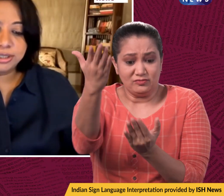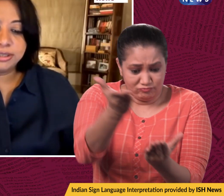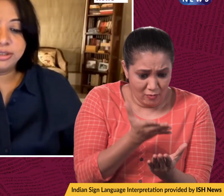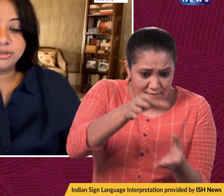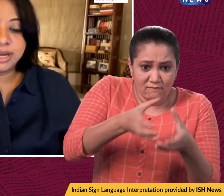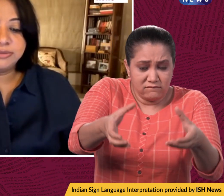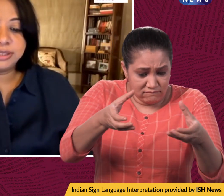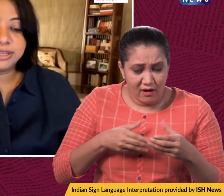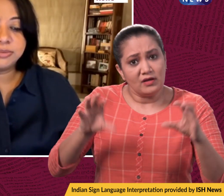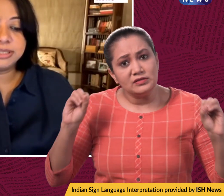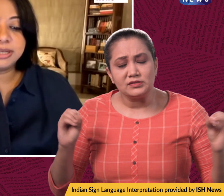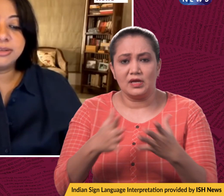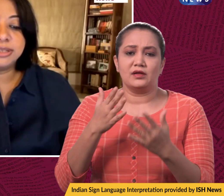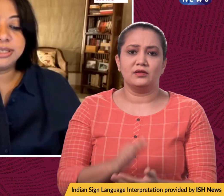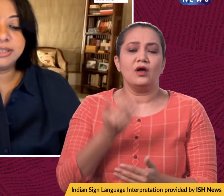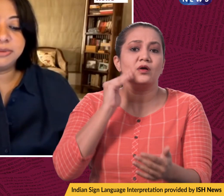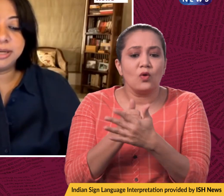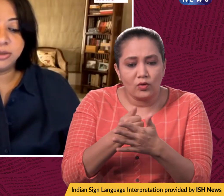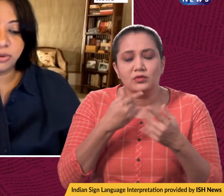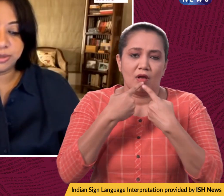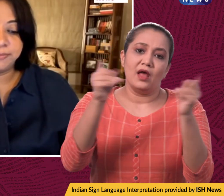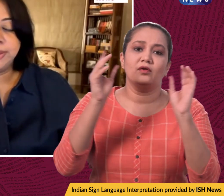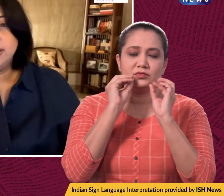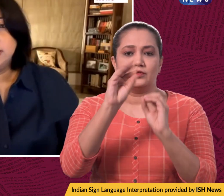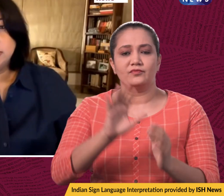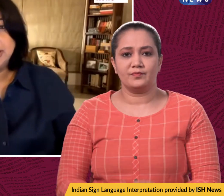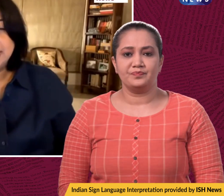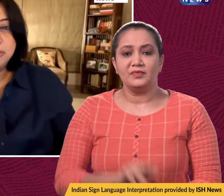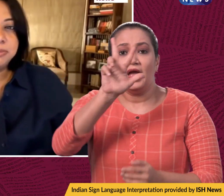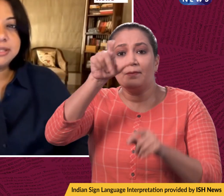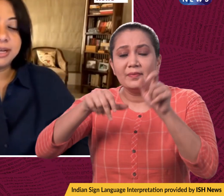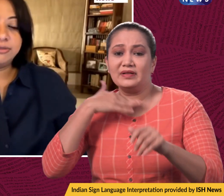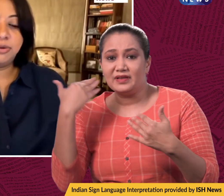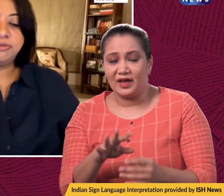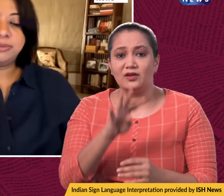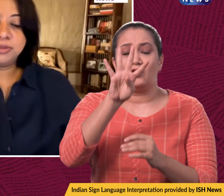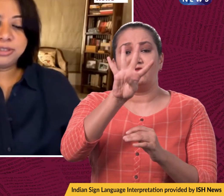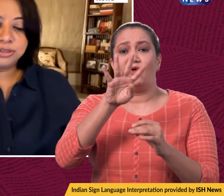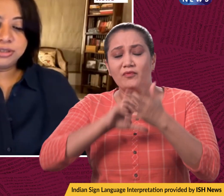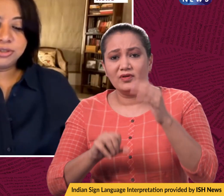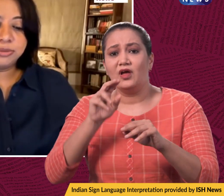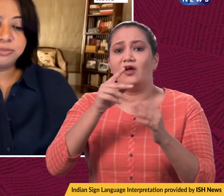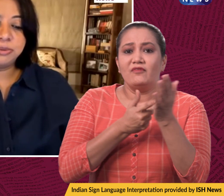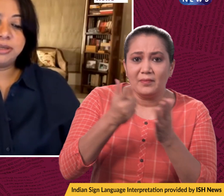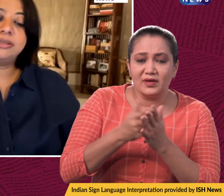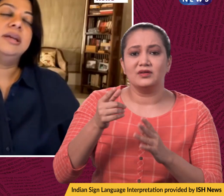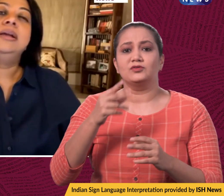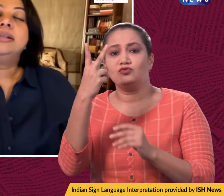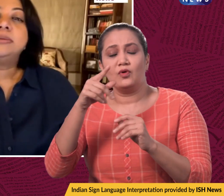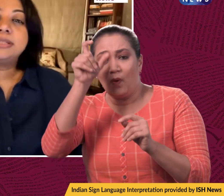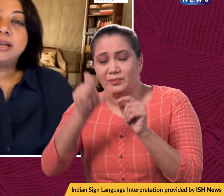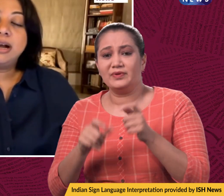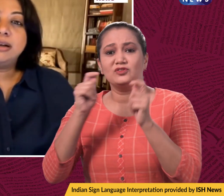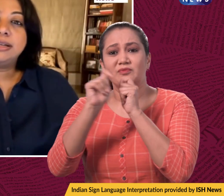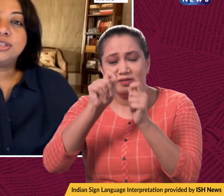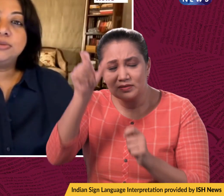charge sheet, the trial for the case will start on a date given by the court. Remember, 8 people died, 4 farmers, 1 journalist, 2 BJP workers.